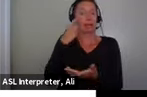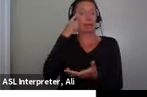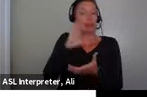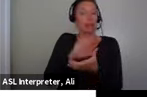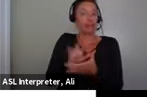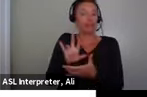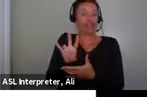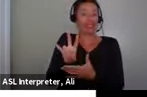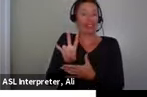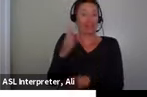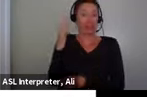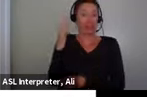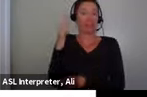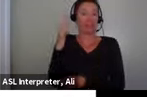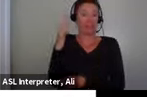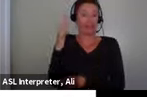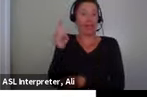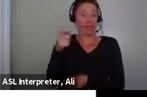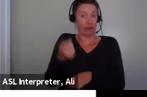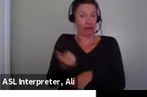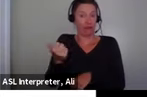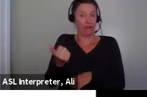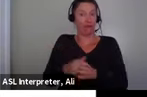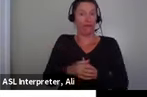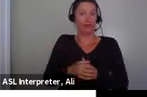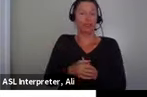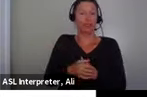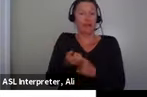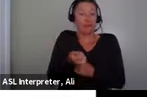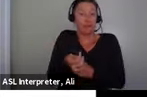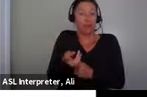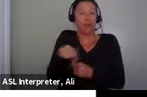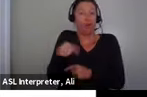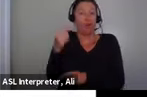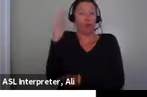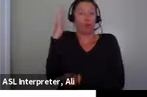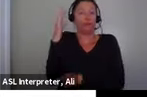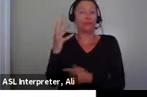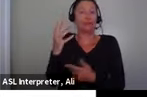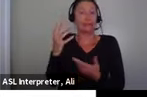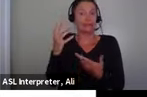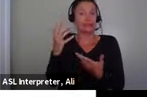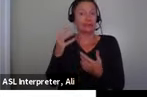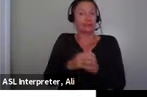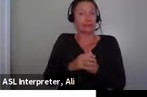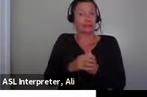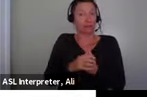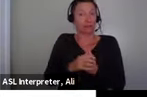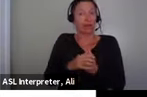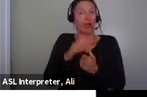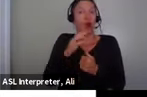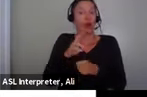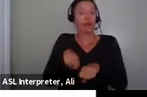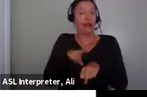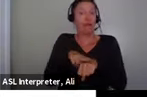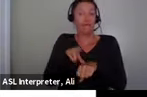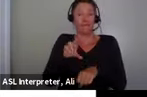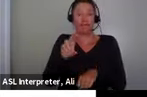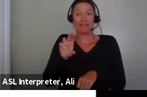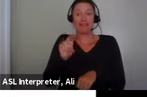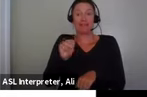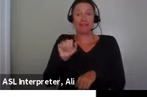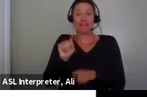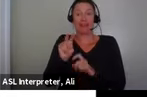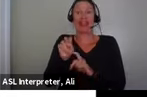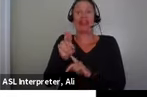removal. A few of those are what would be native trees. And then